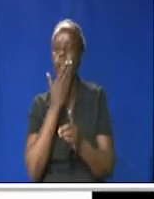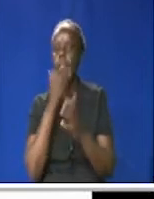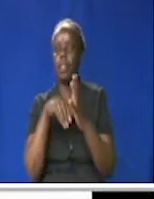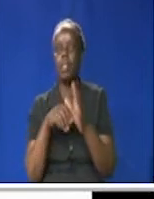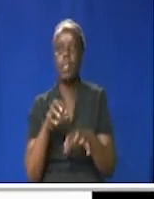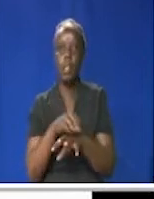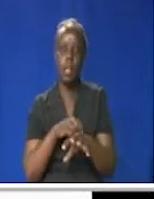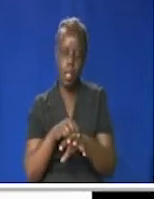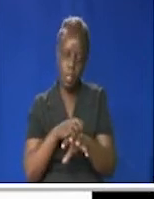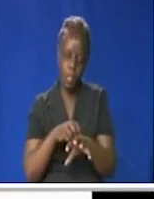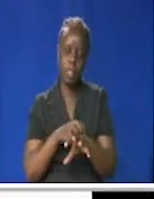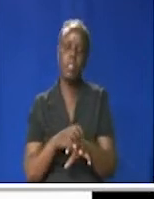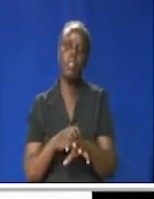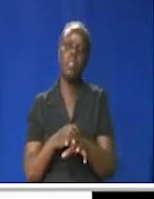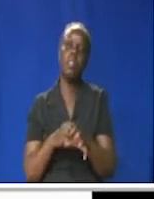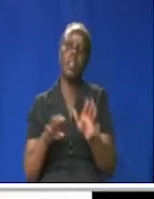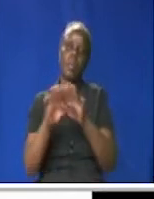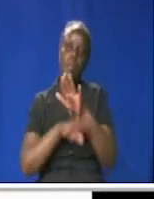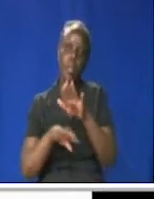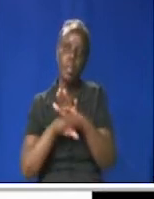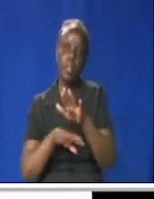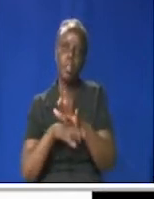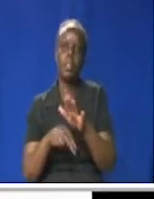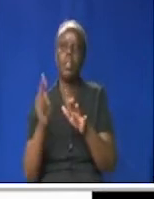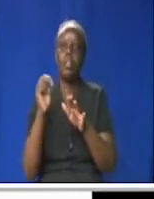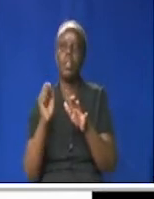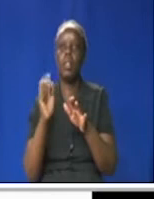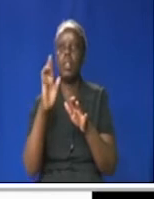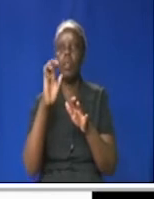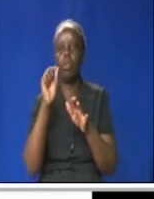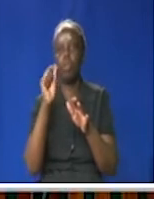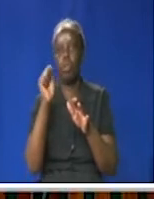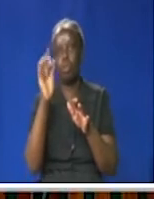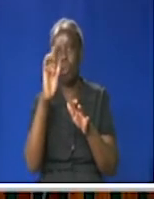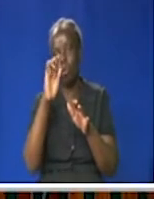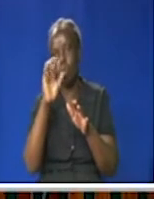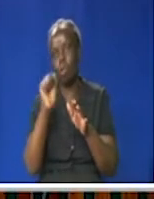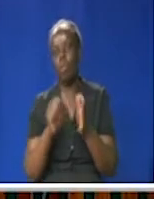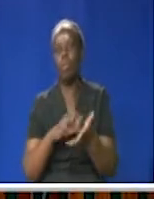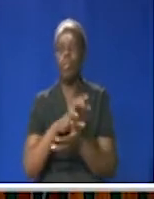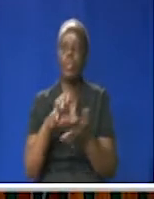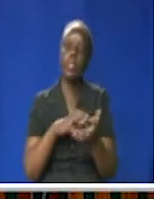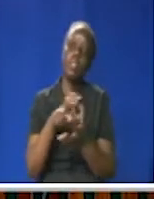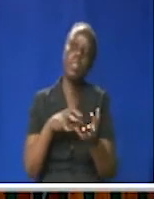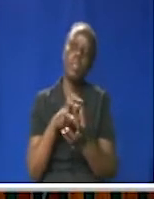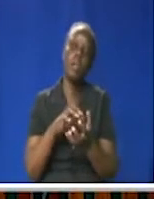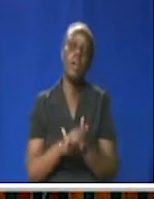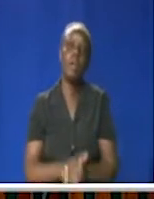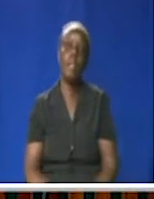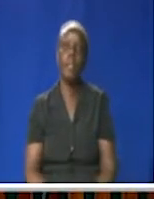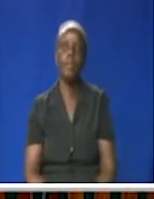bases, and also in neutral solutions. Therefore, we have those definitions of